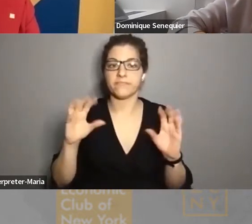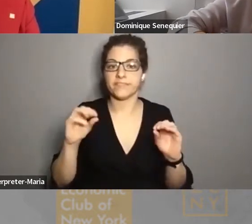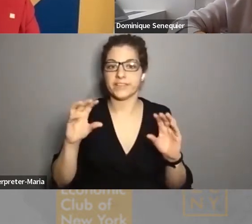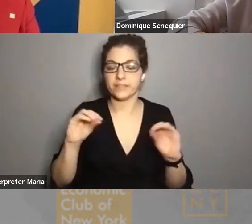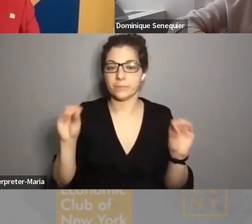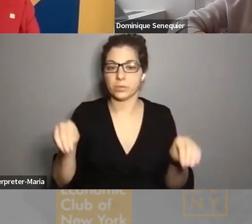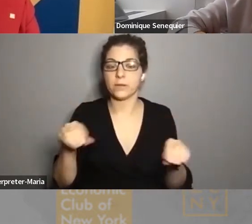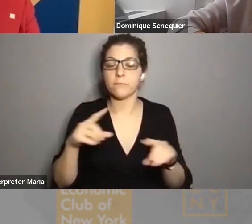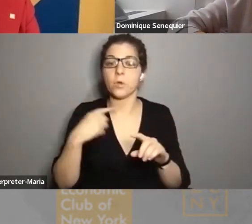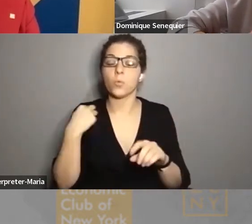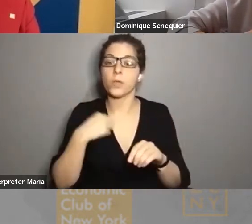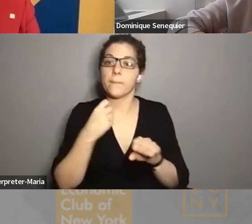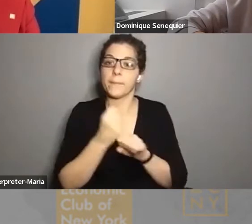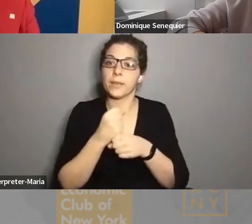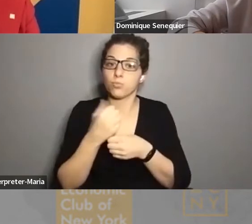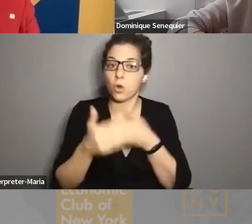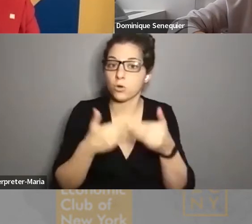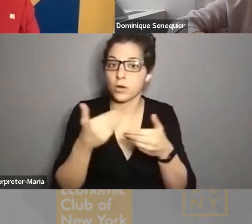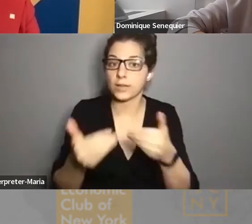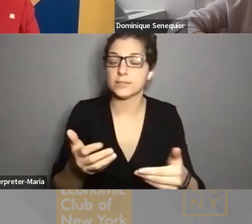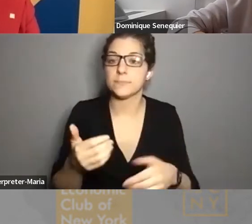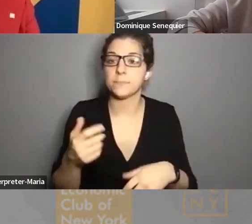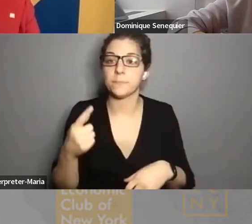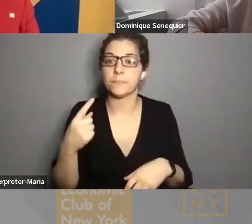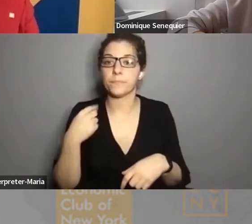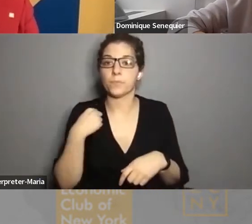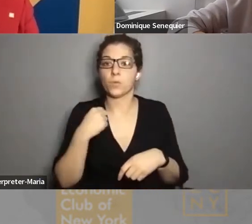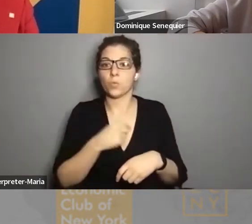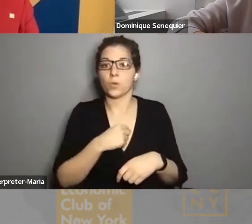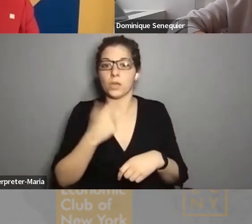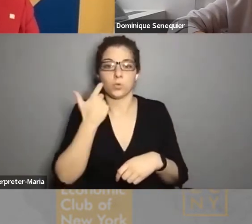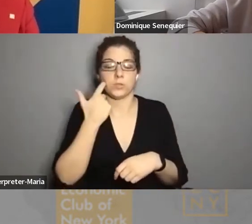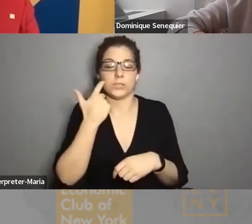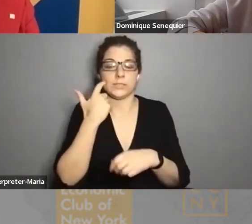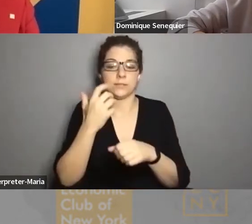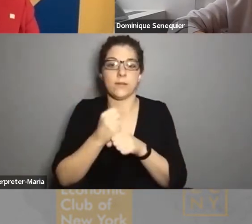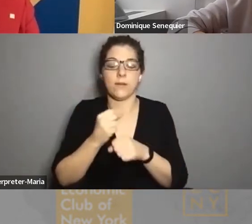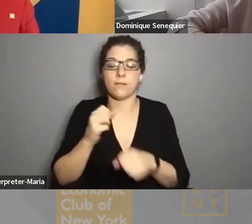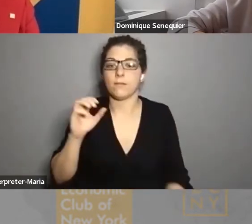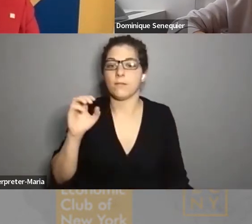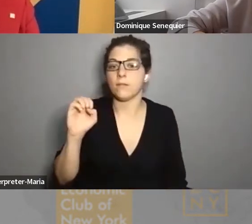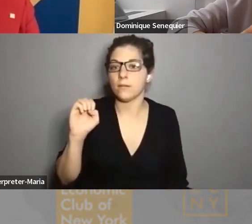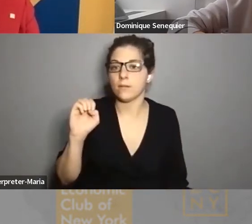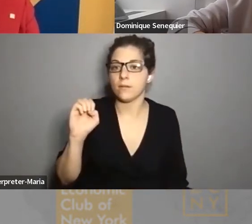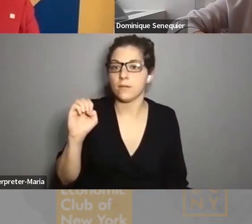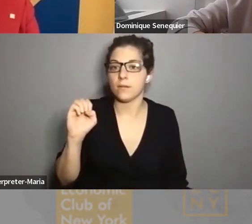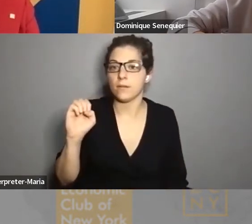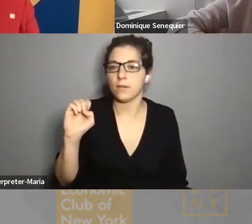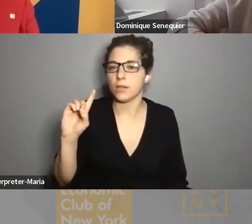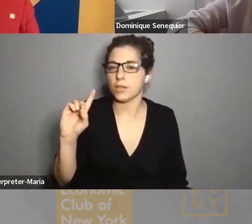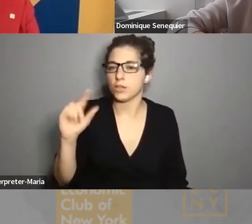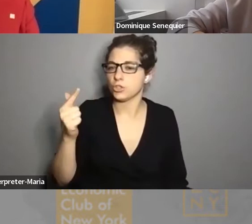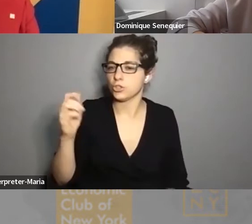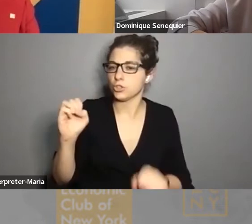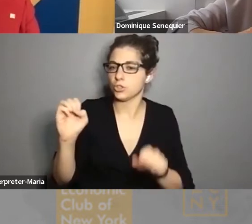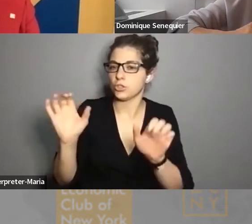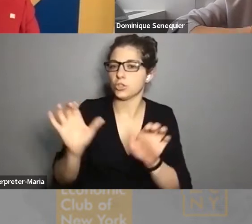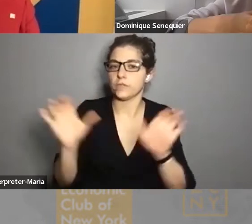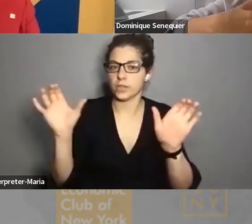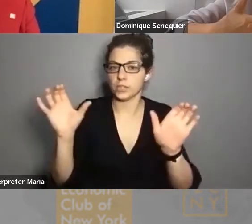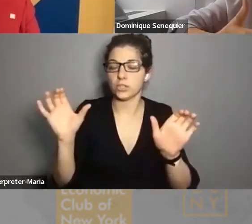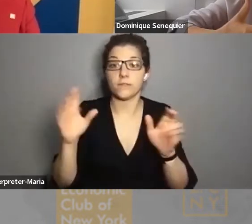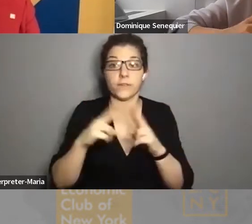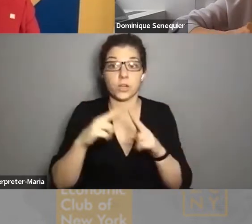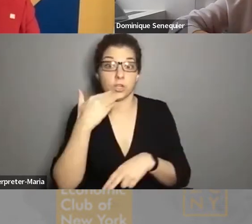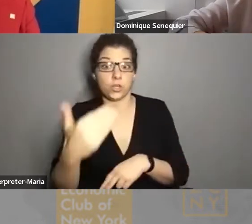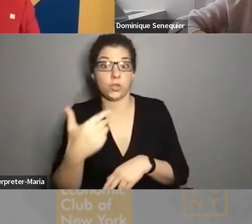But we are making progress. We got recently the EDGE Access Certificate patient, so which is very good, and we